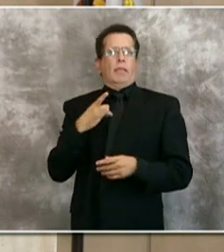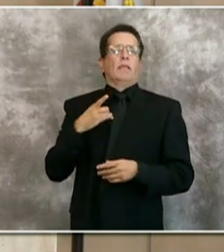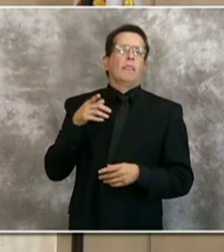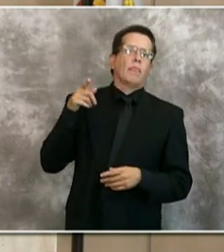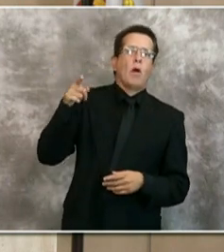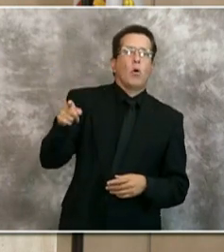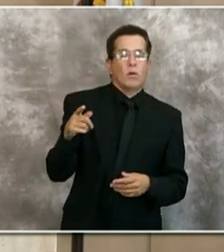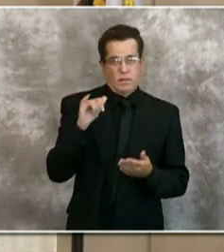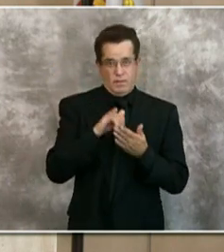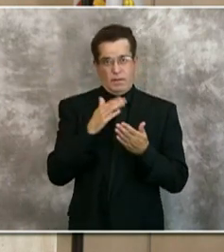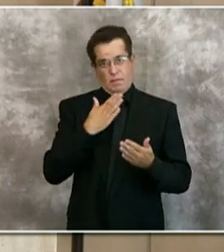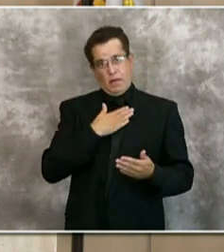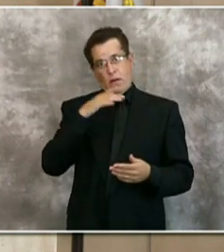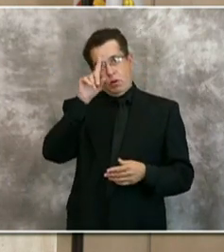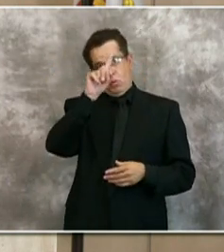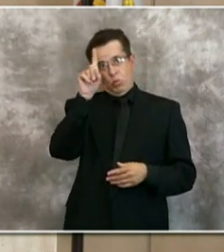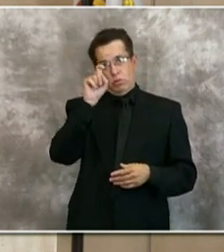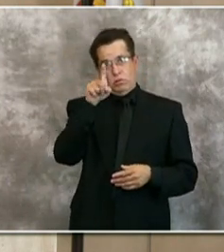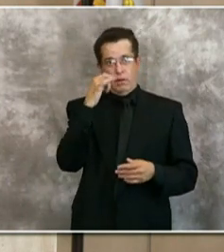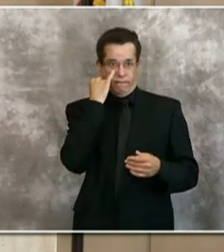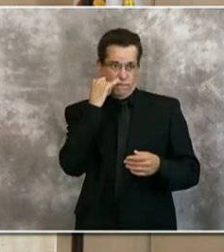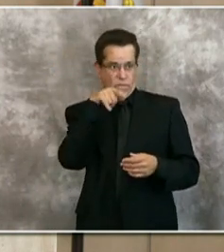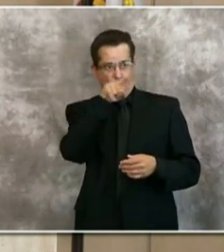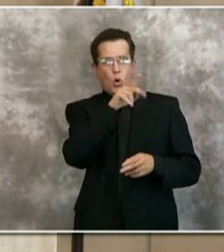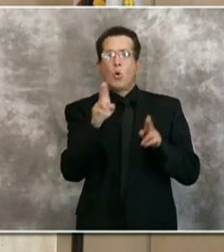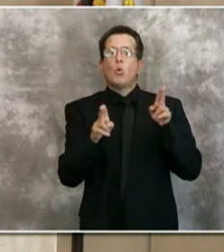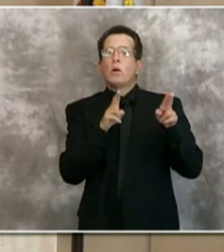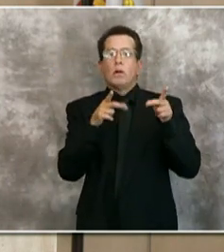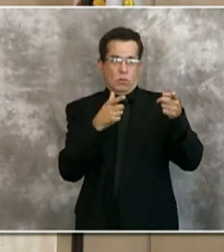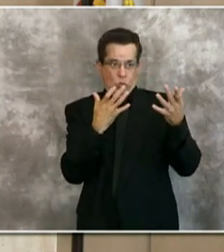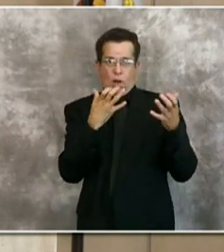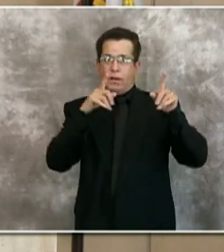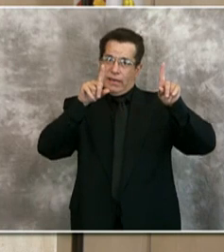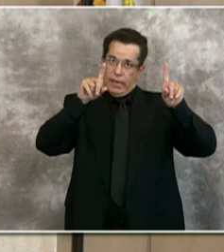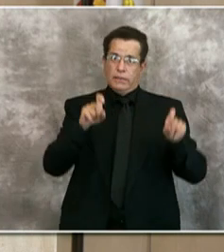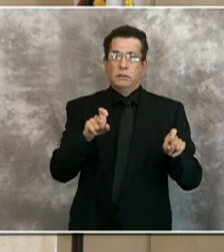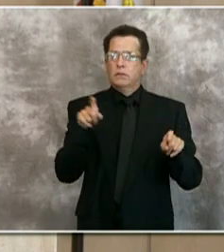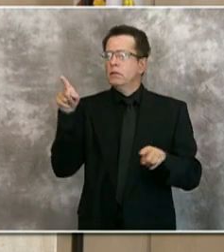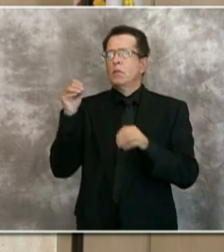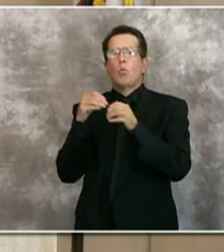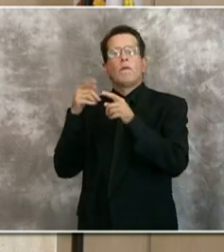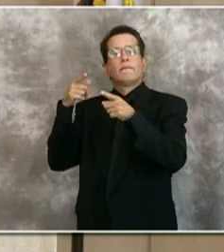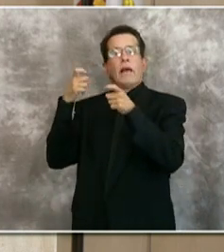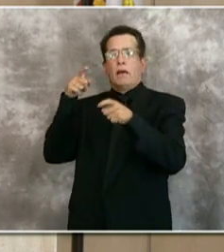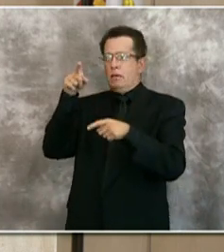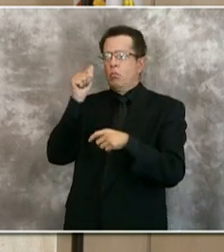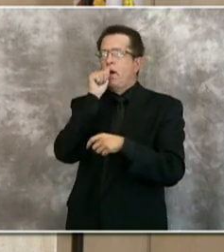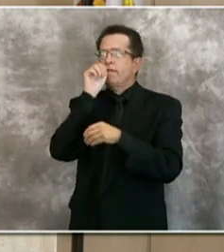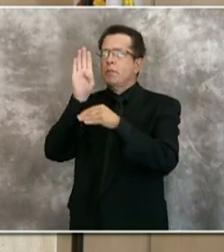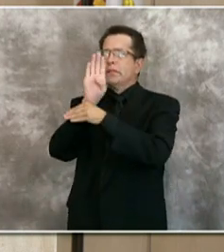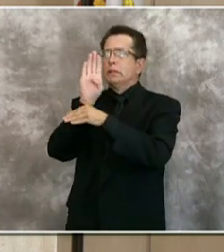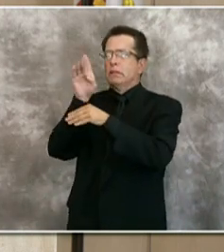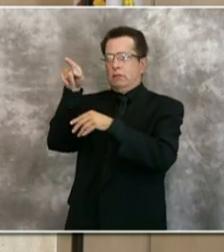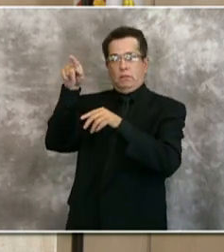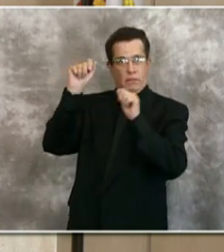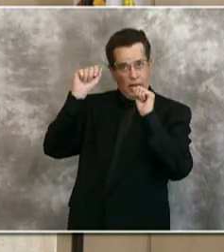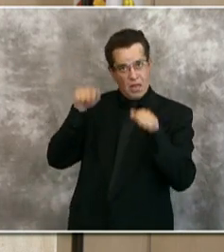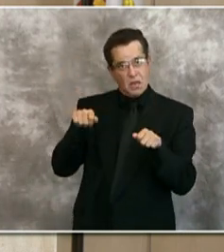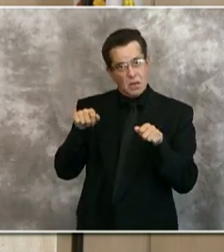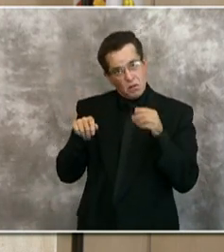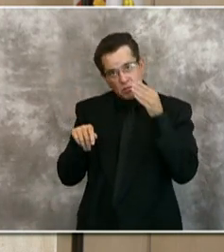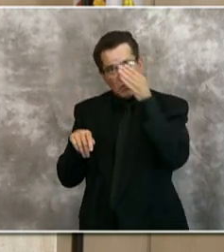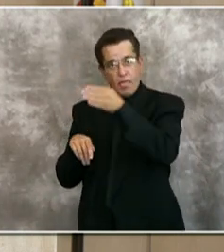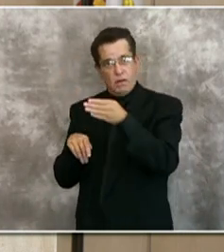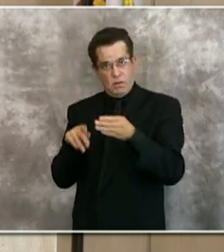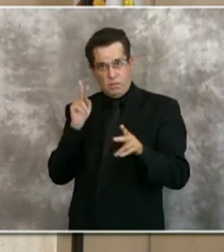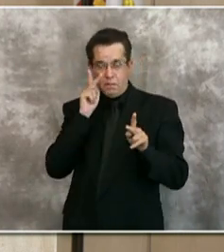question is, if people are in a hurry or they want those results faster and this is a way to do it, are these